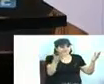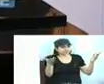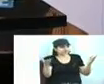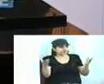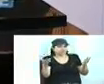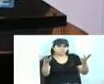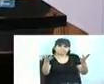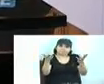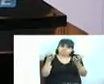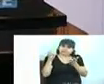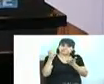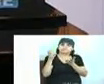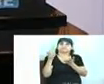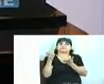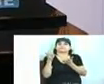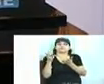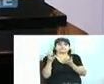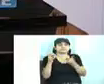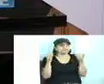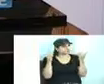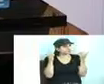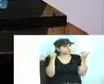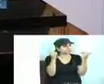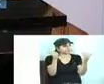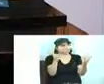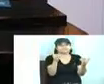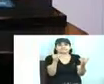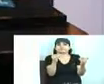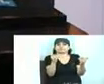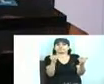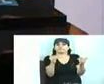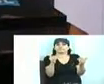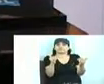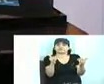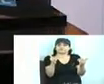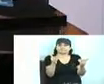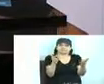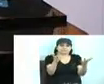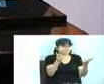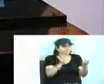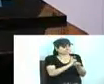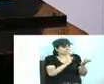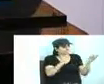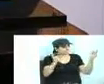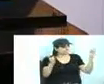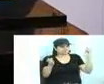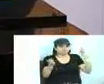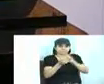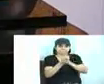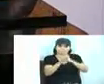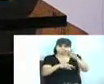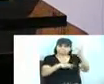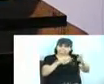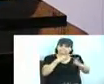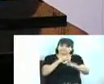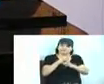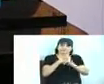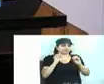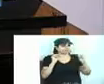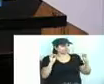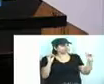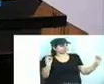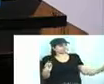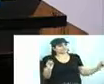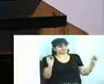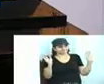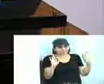you want to do it, want to change the world, there's nothing